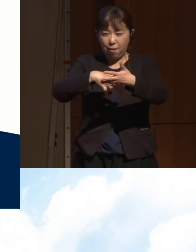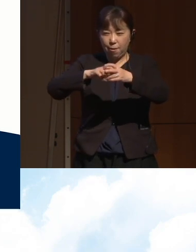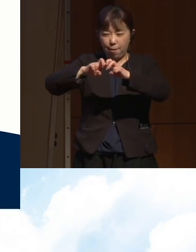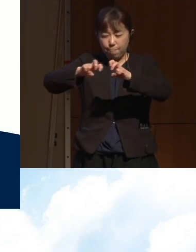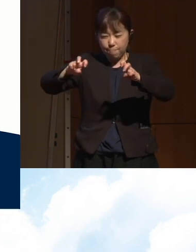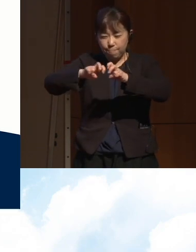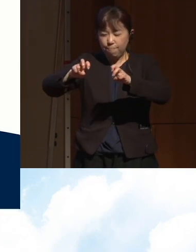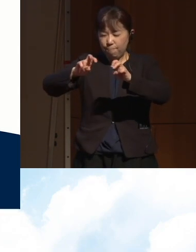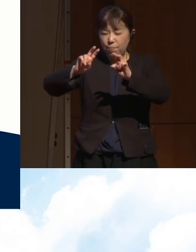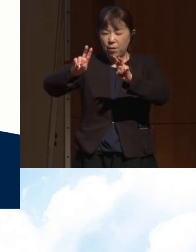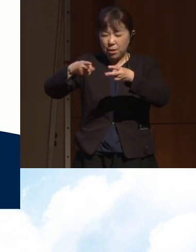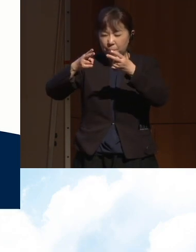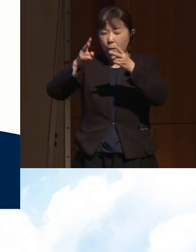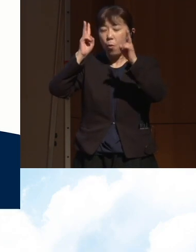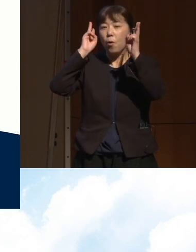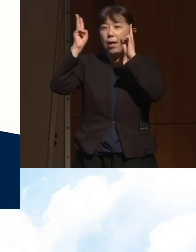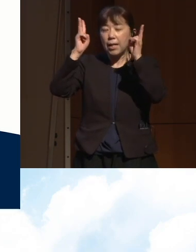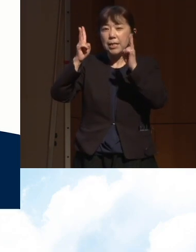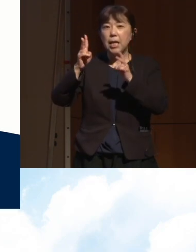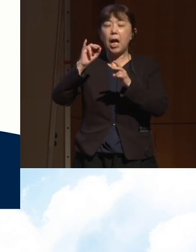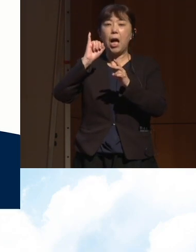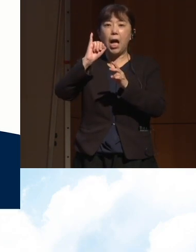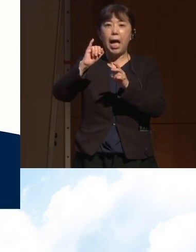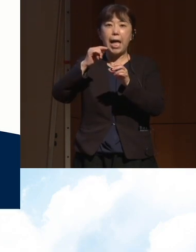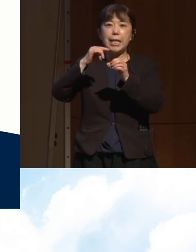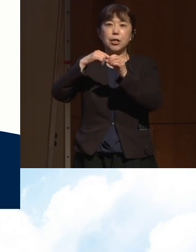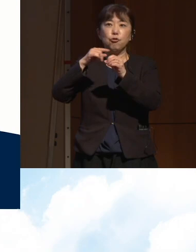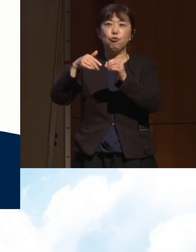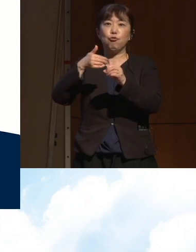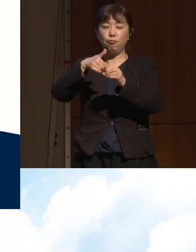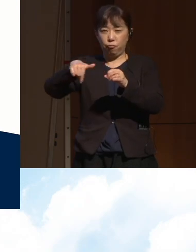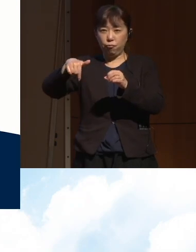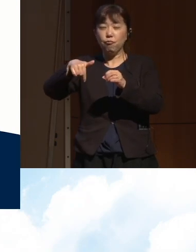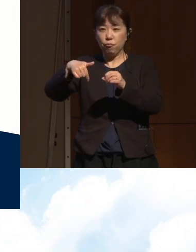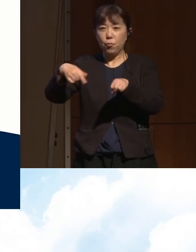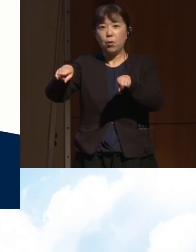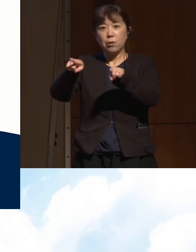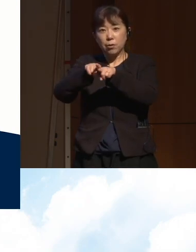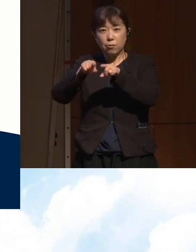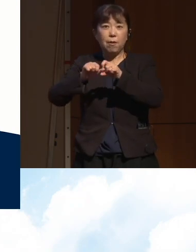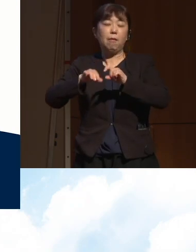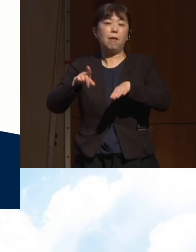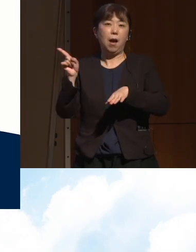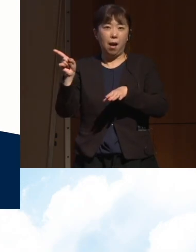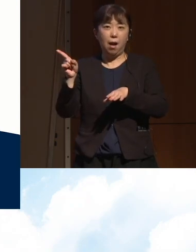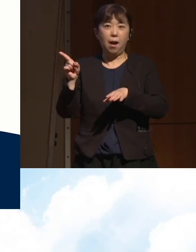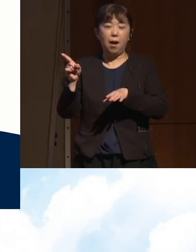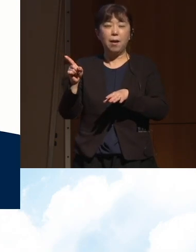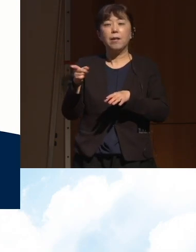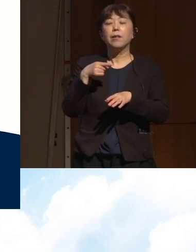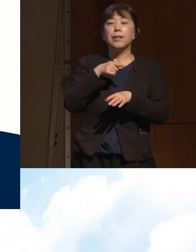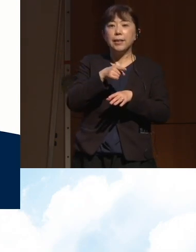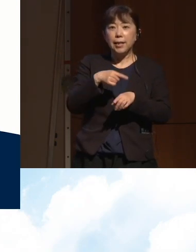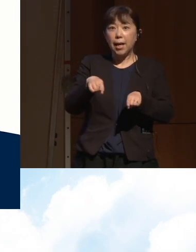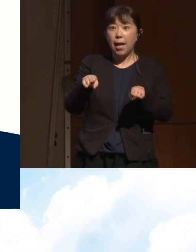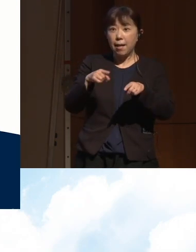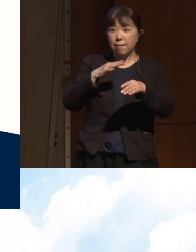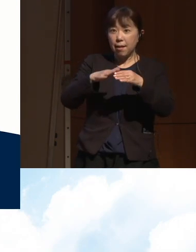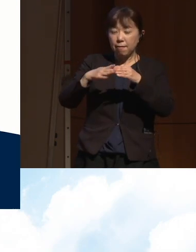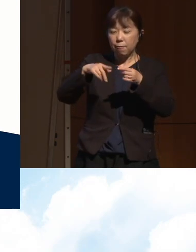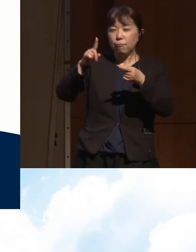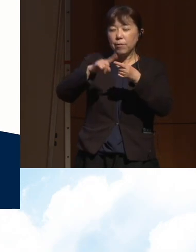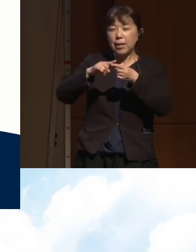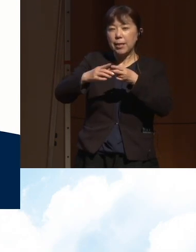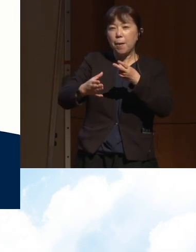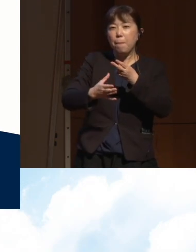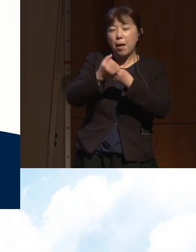closely with the Rwanda Biomedical Center. As it happened, IQVIA and BioNTech were already strategic partners of CEPI. So we saw